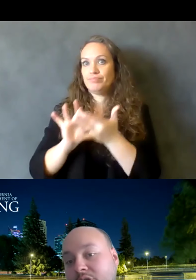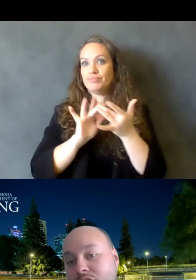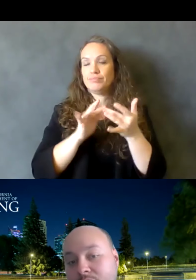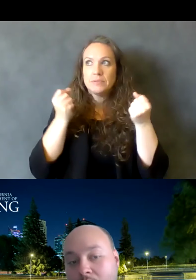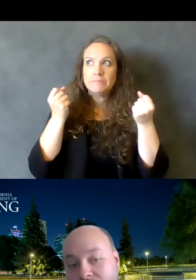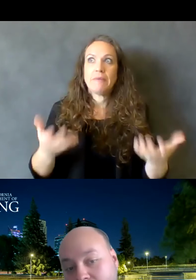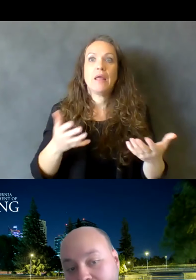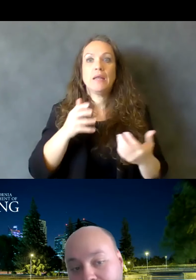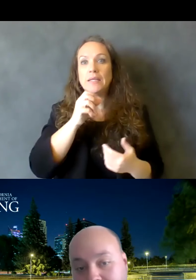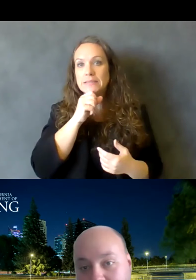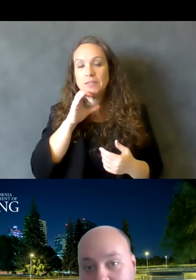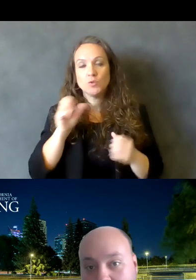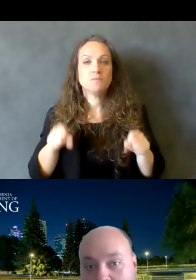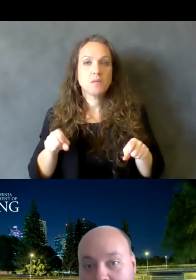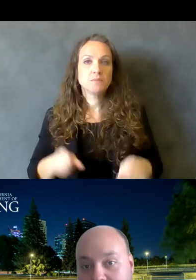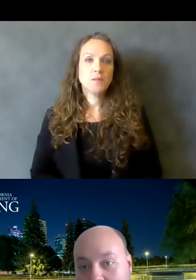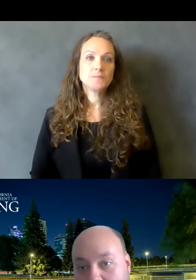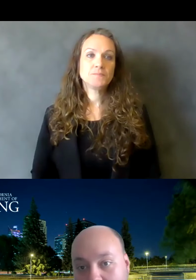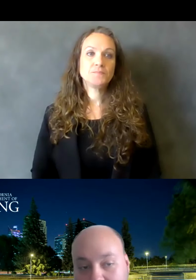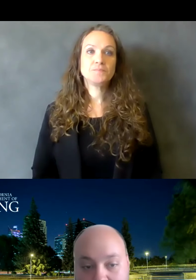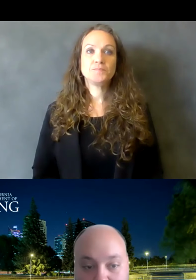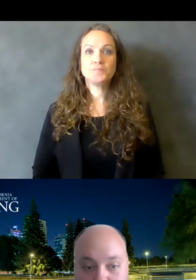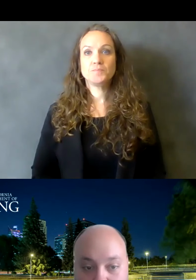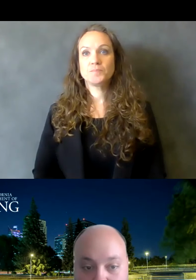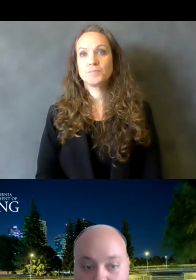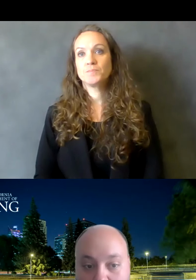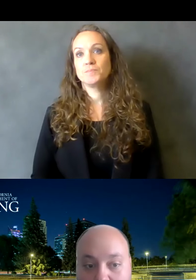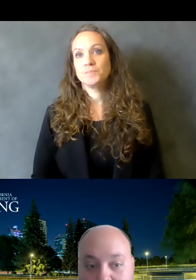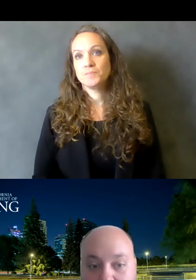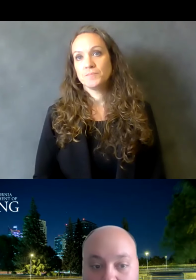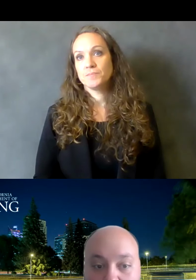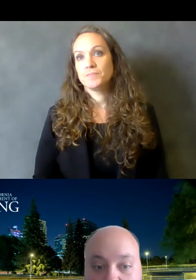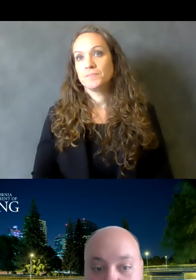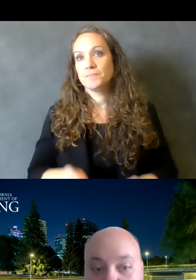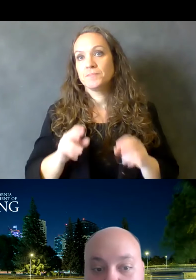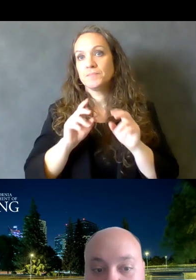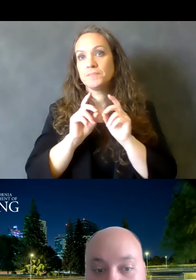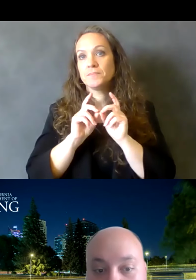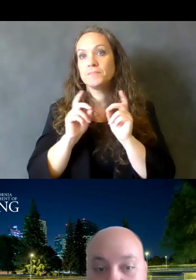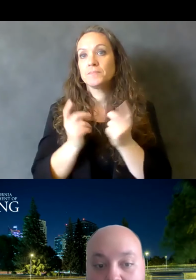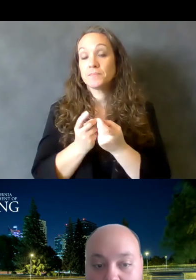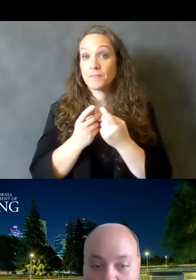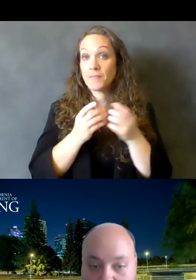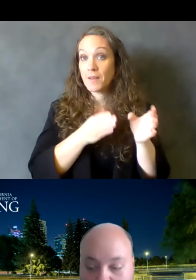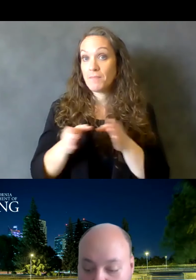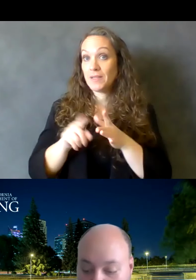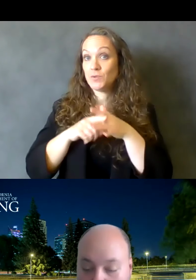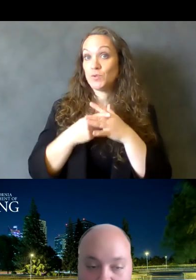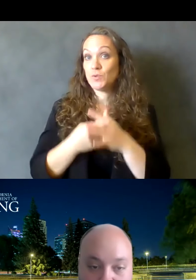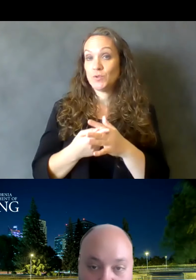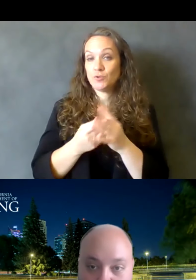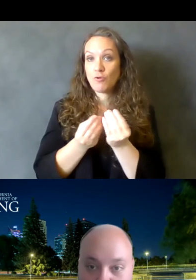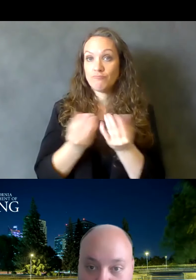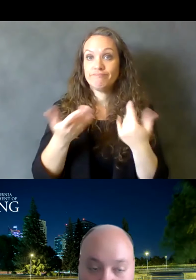for vaccination as possible. The department plans to start issuing guidance and